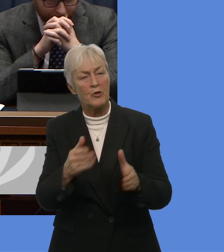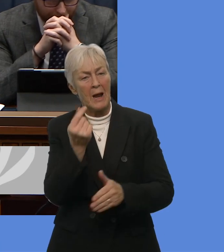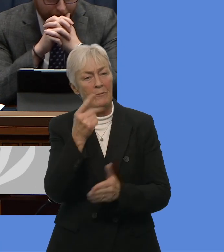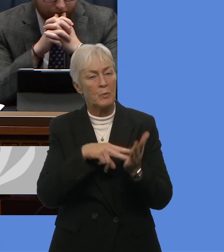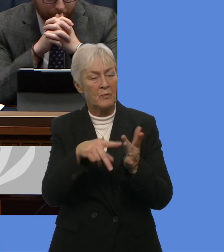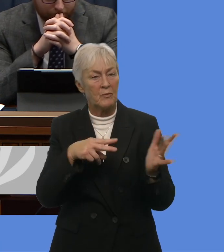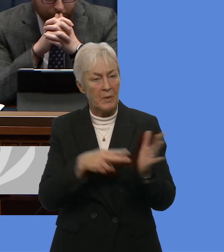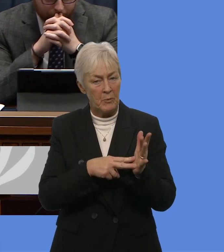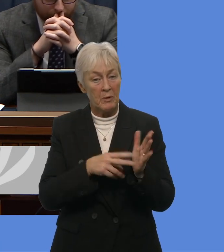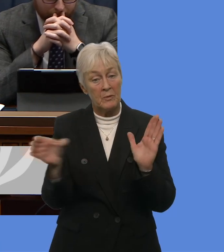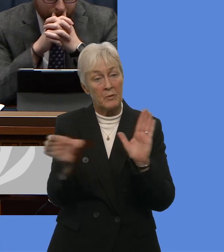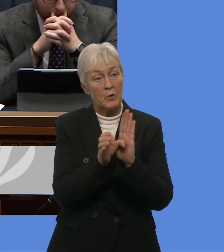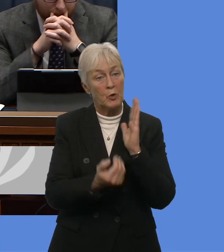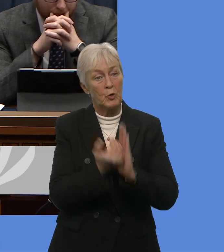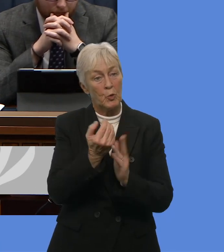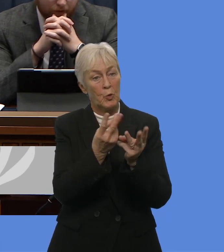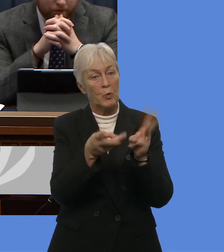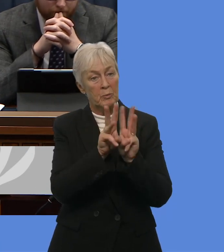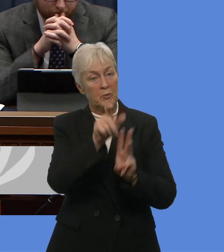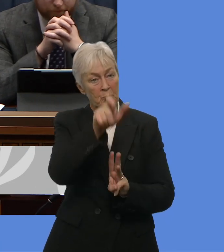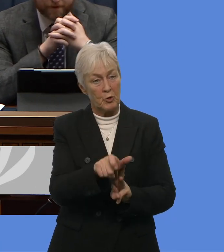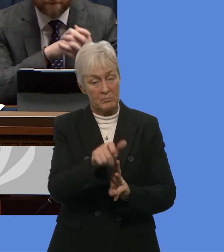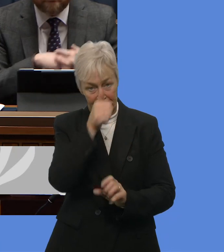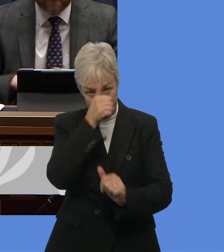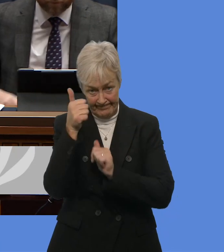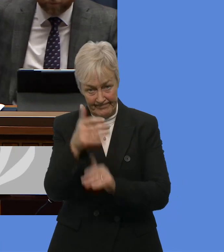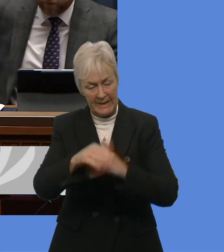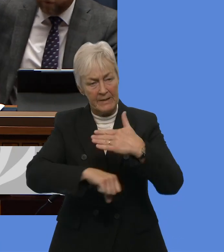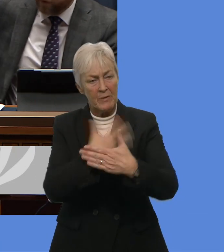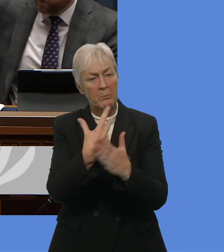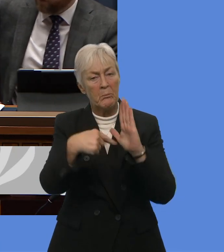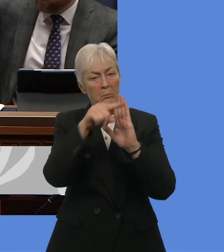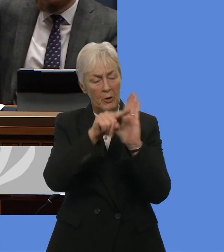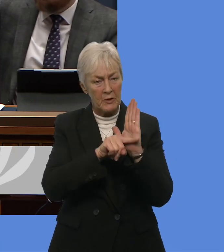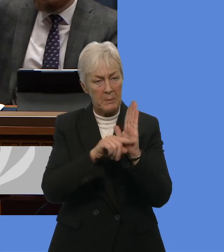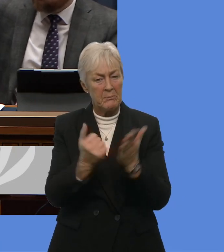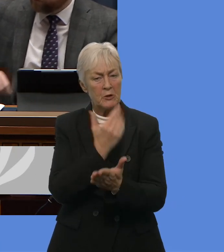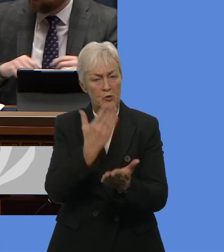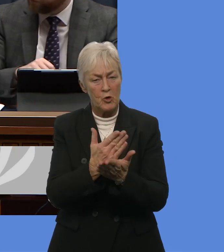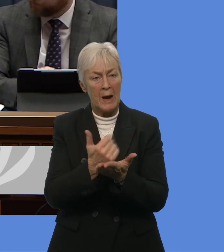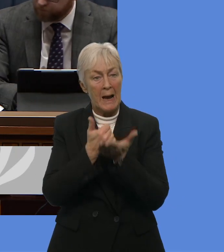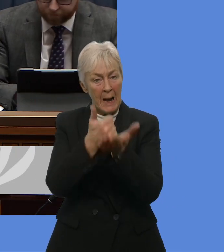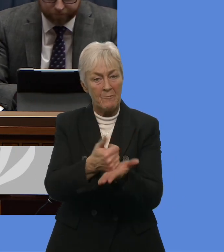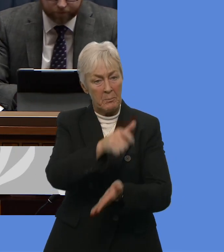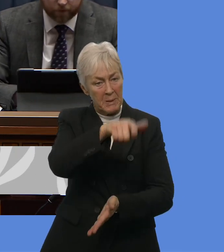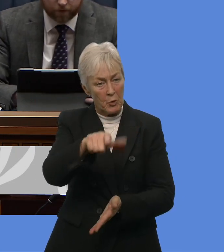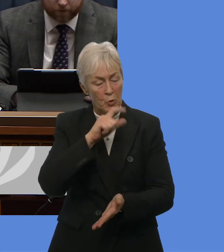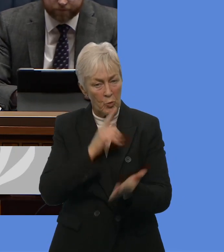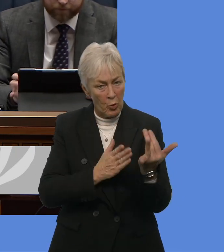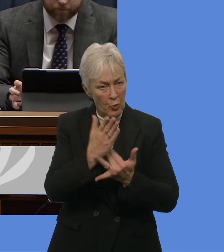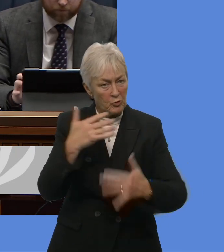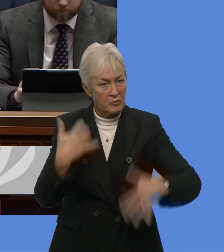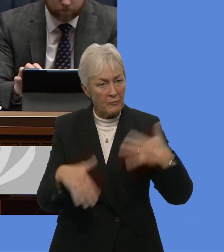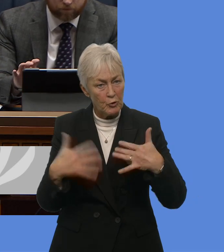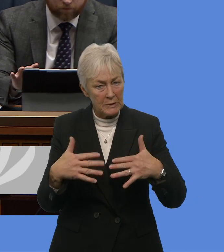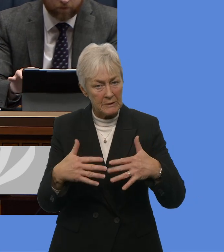November. The appointment of the new Commissioner is essential to inform the development of policies and help ensure that the longer-term needs of victims and survivors are